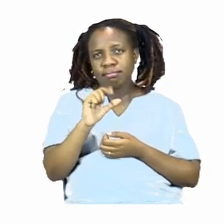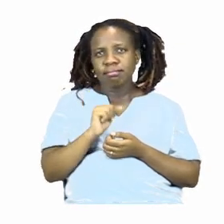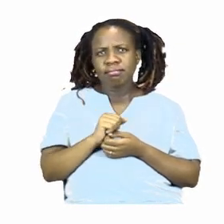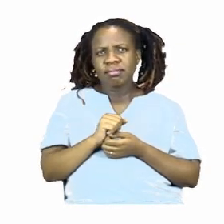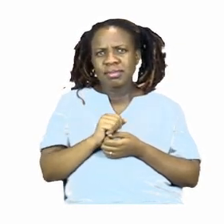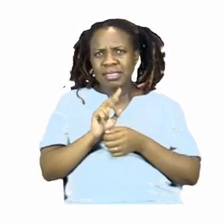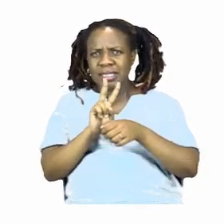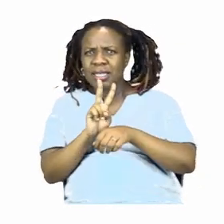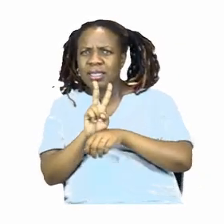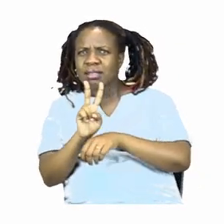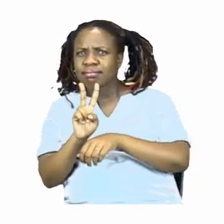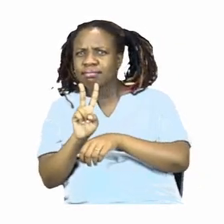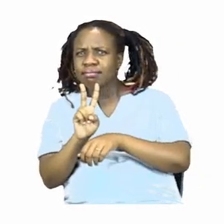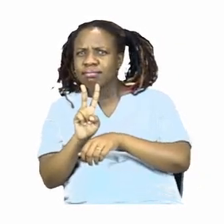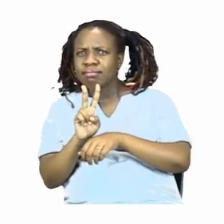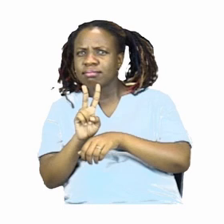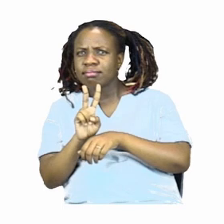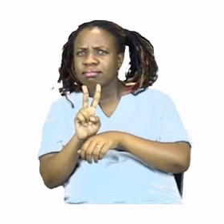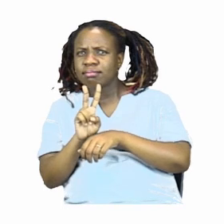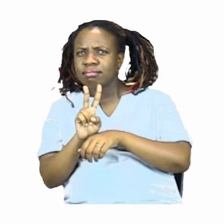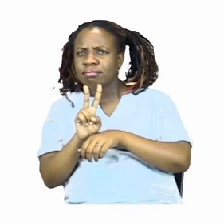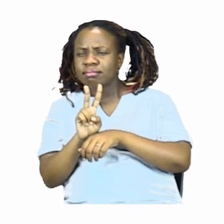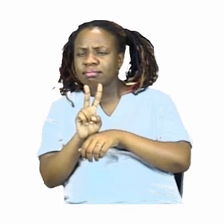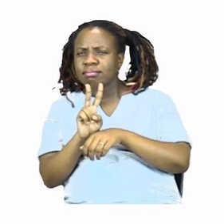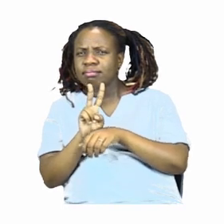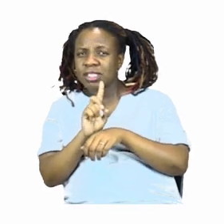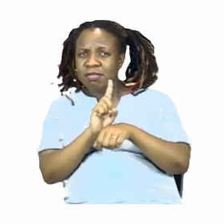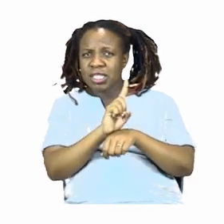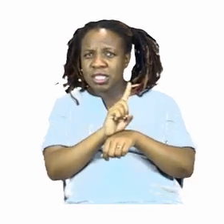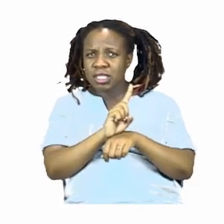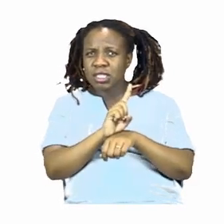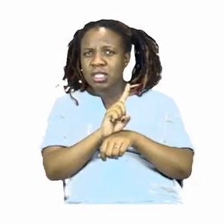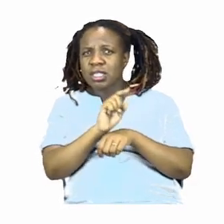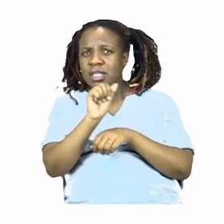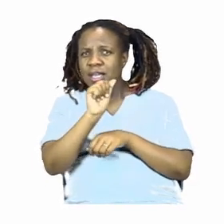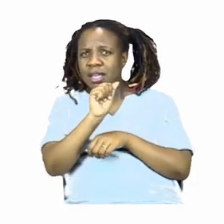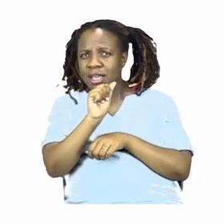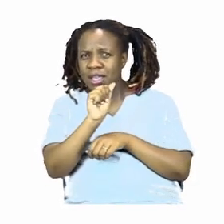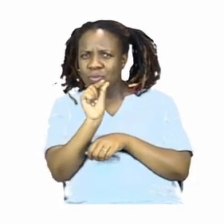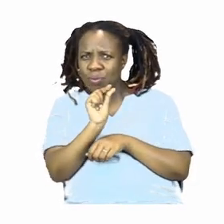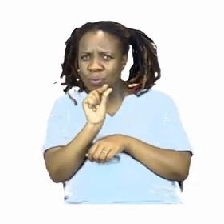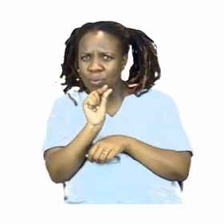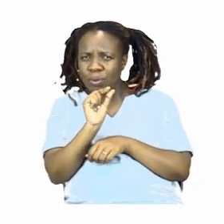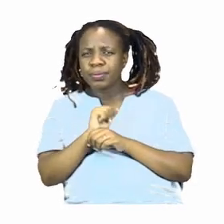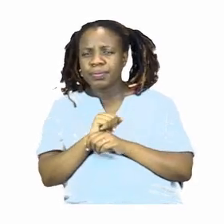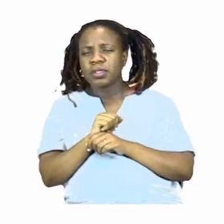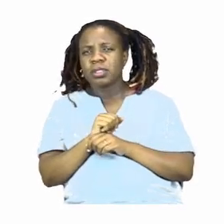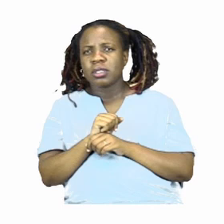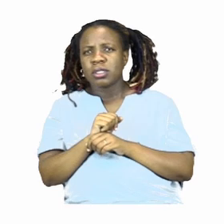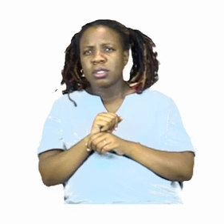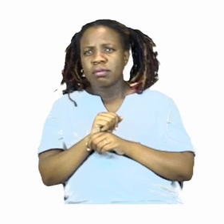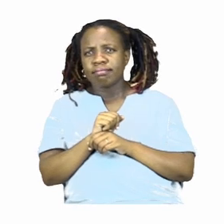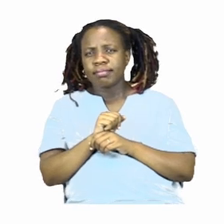which one has more than 300 but less than the most